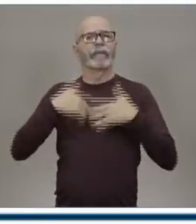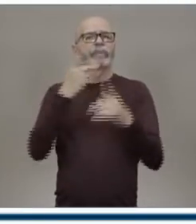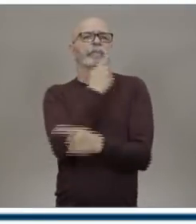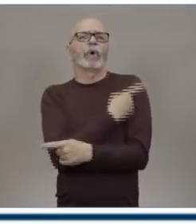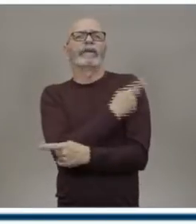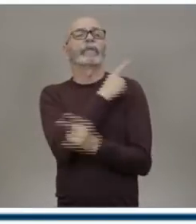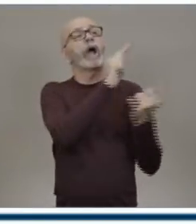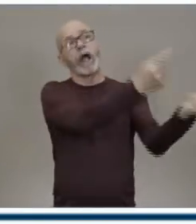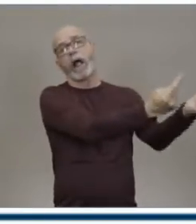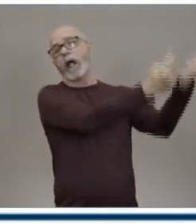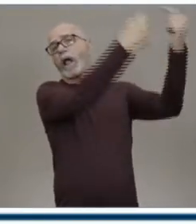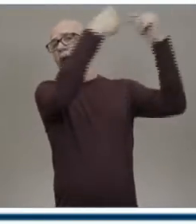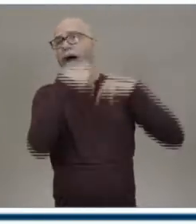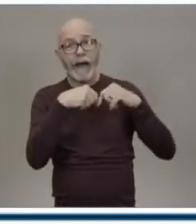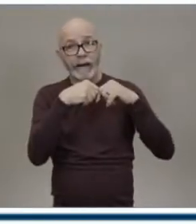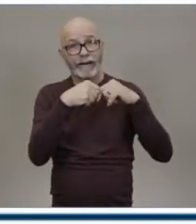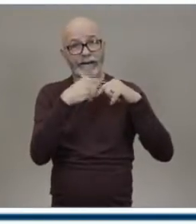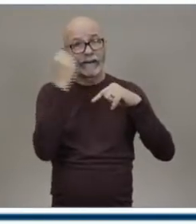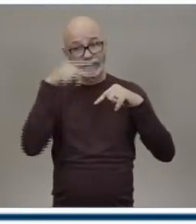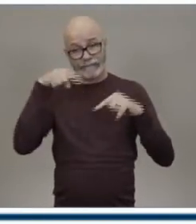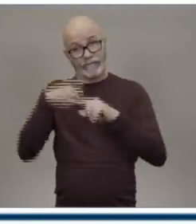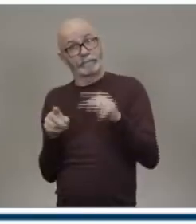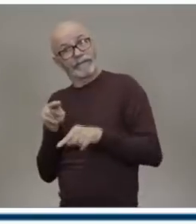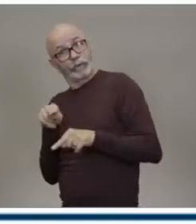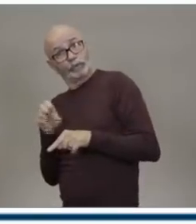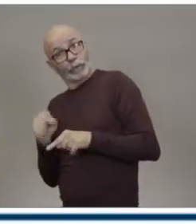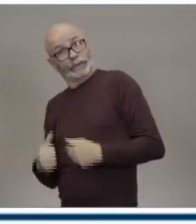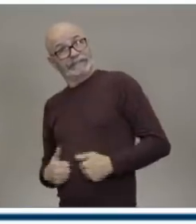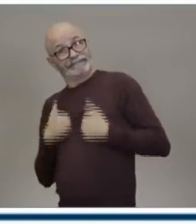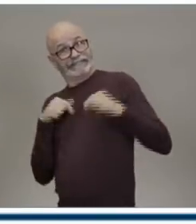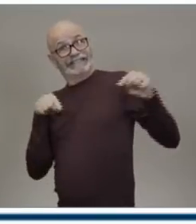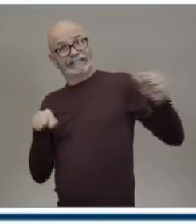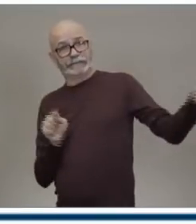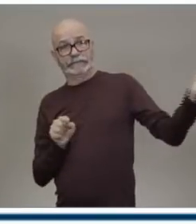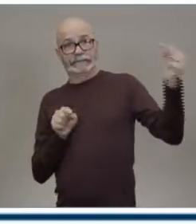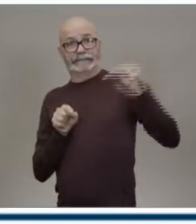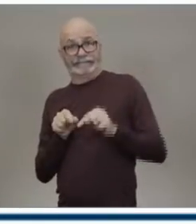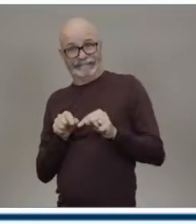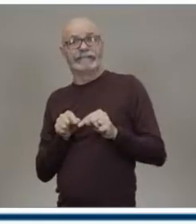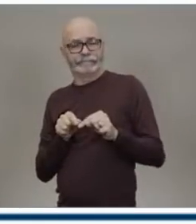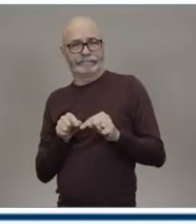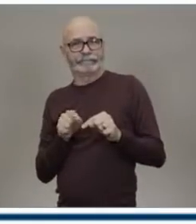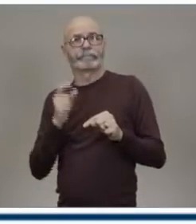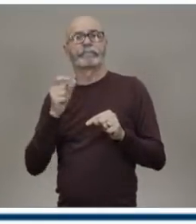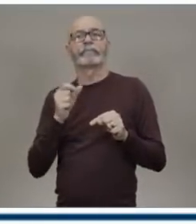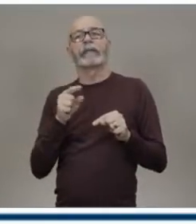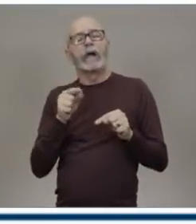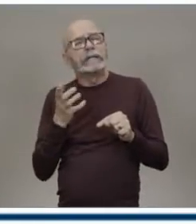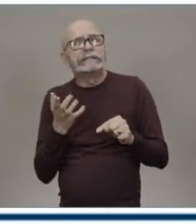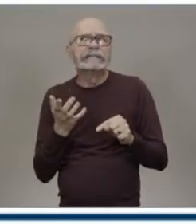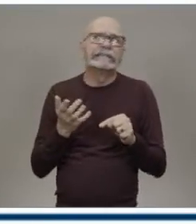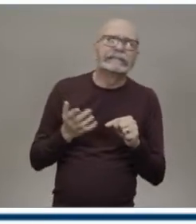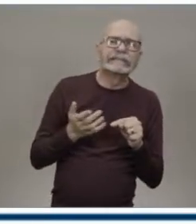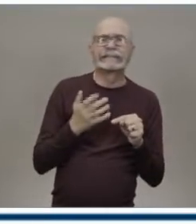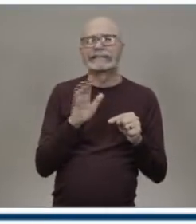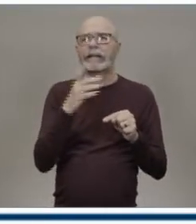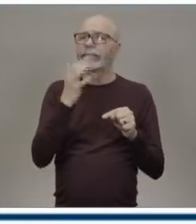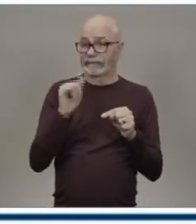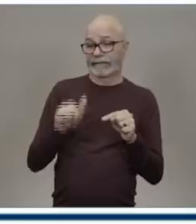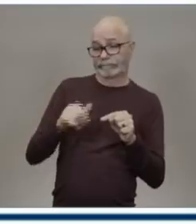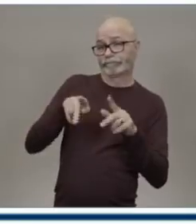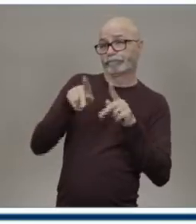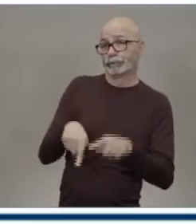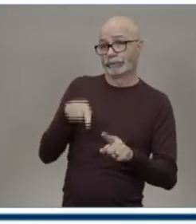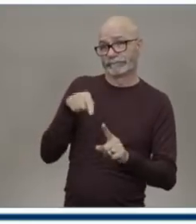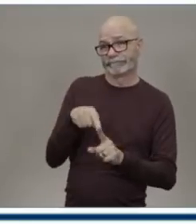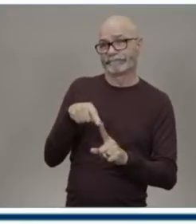resident. And because of the protocol we have nationally around data consistency, that individual is included in